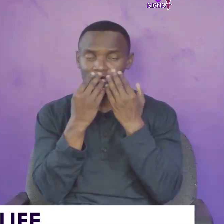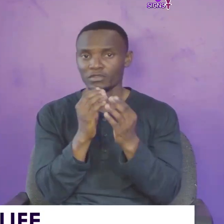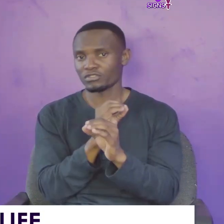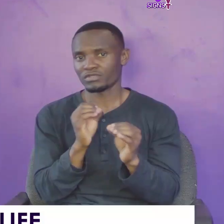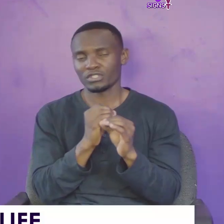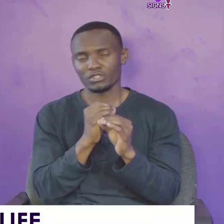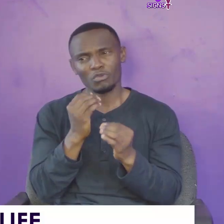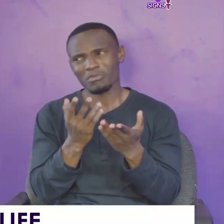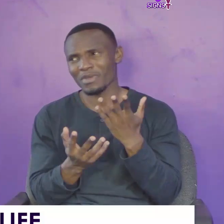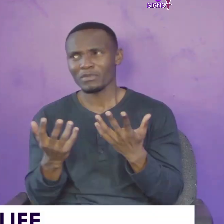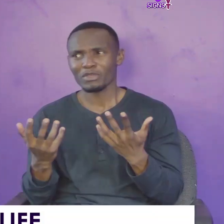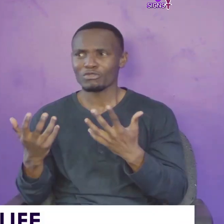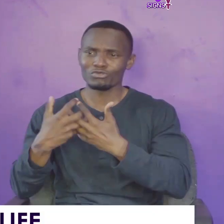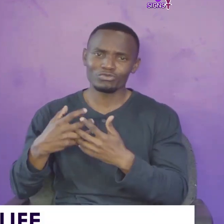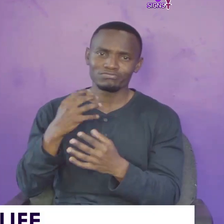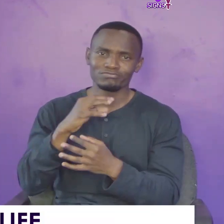suit a certain,